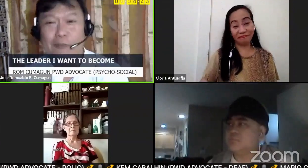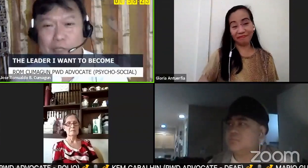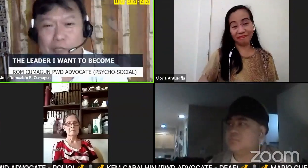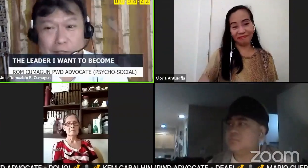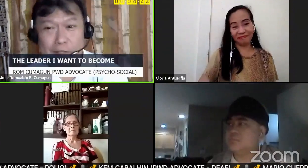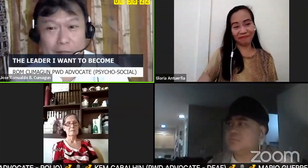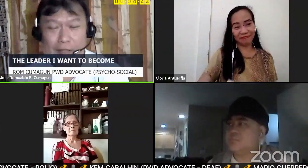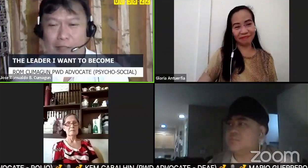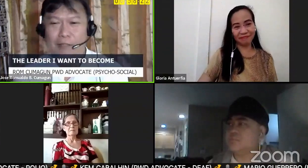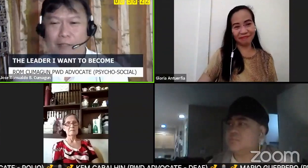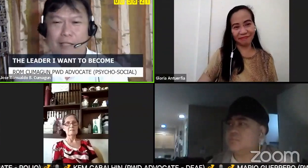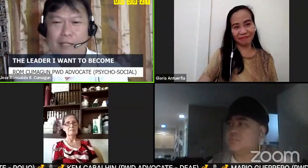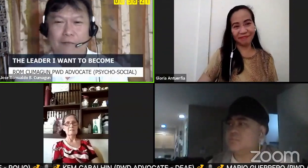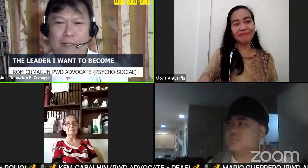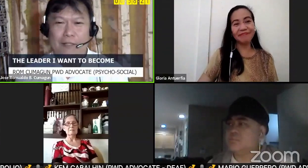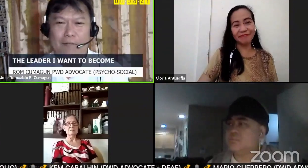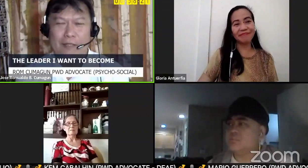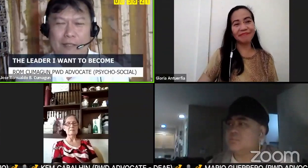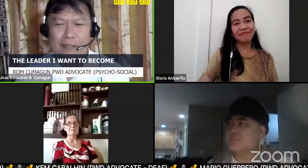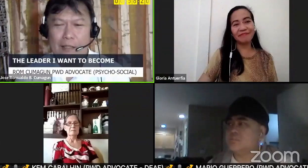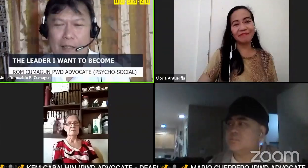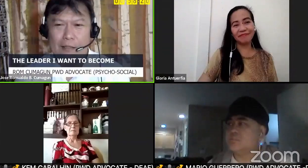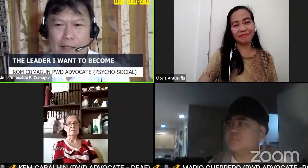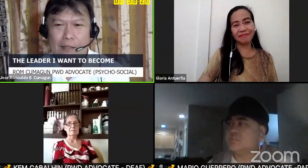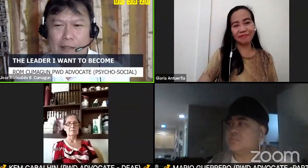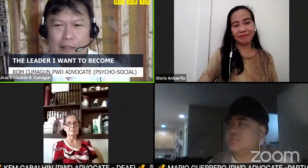to continue with this event, with this activity.